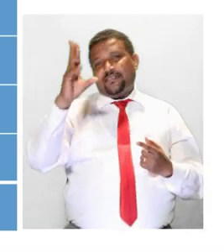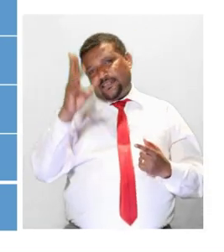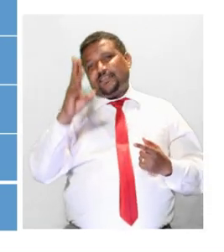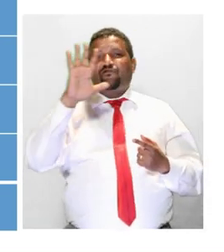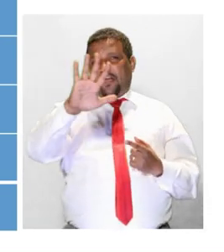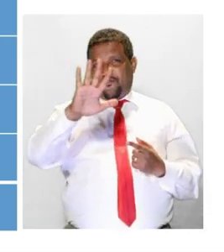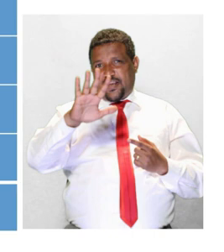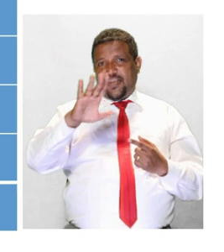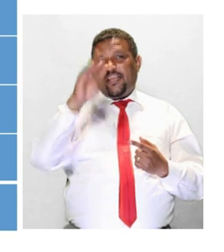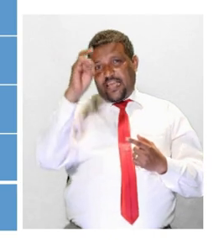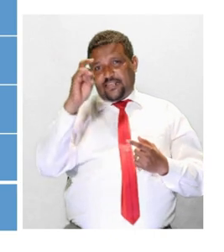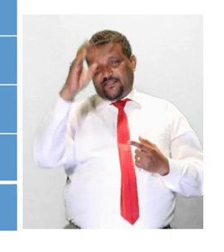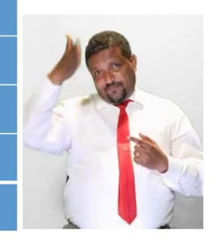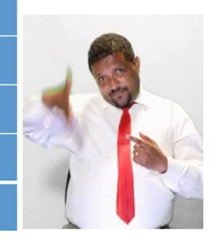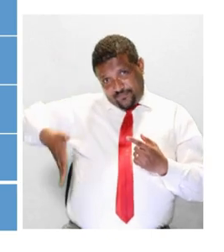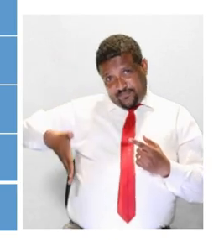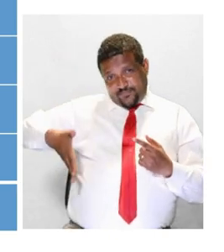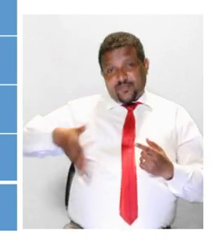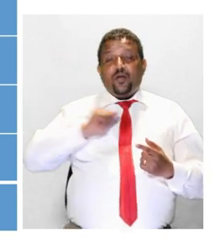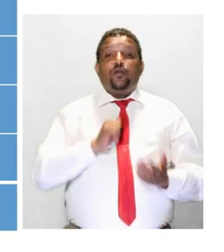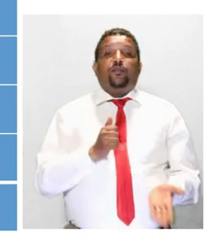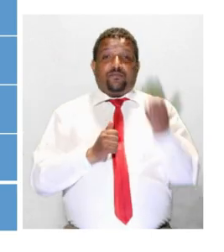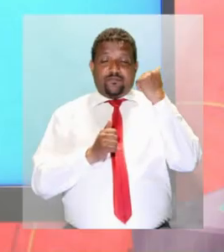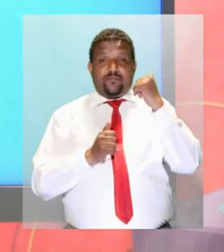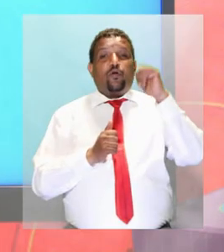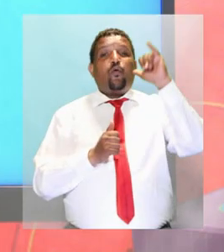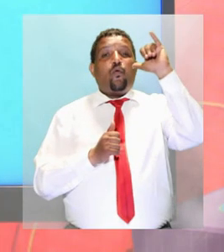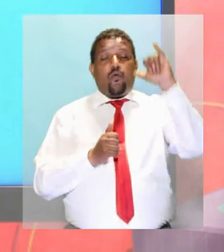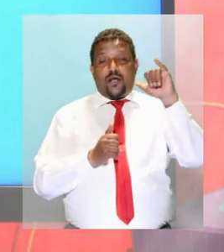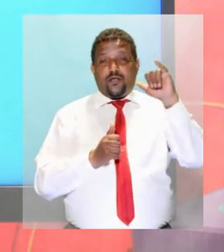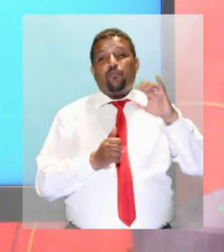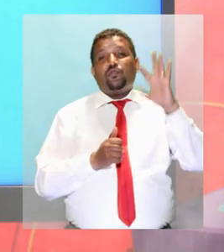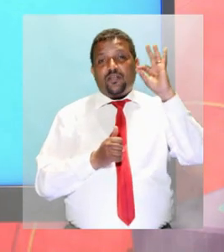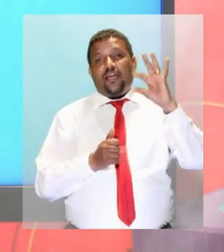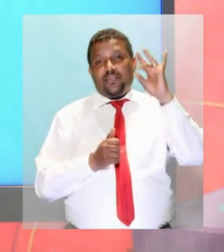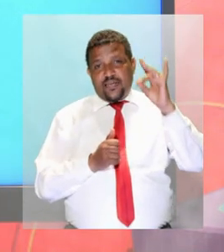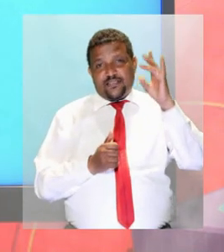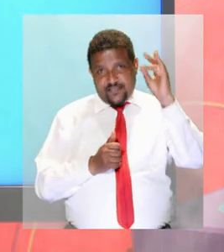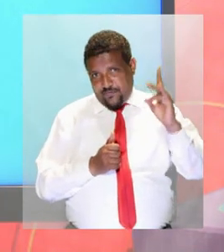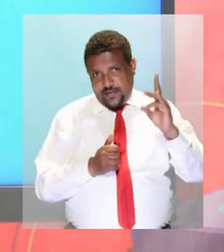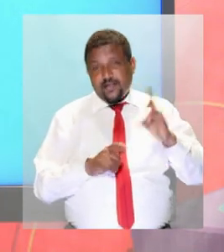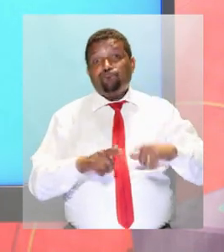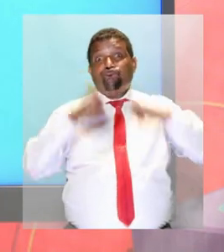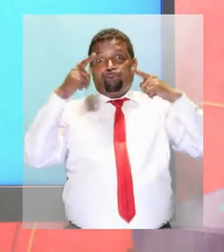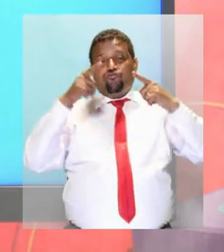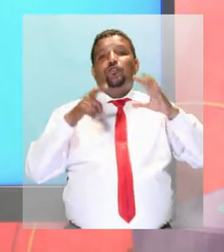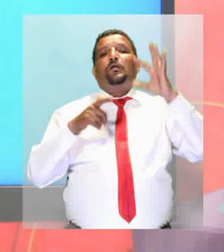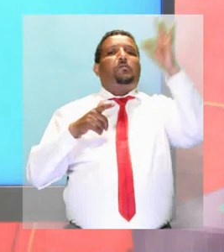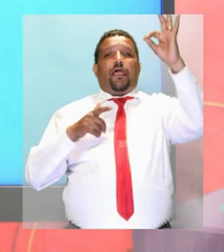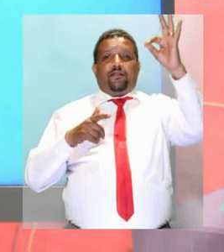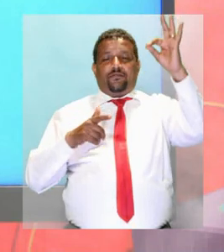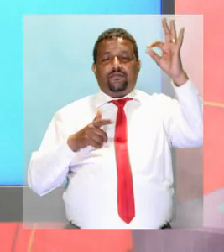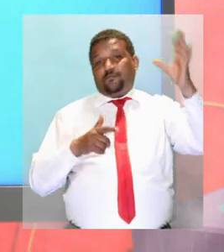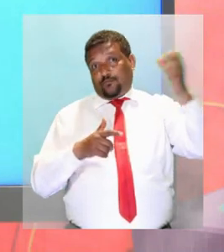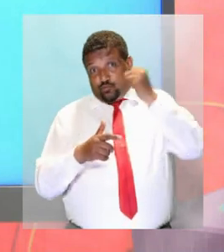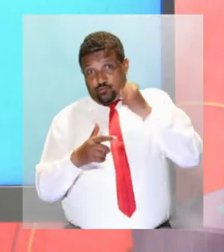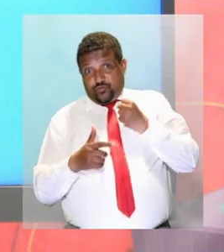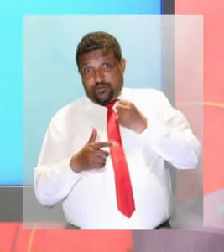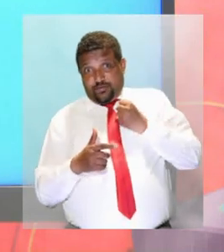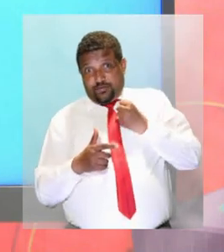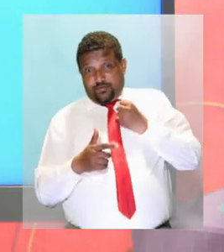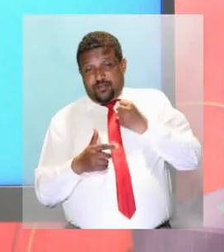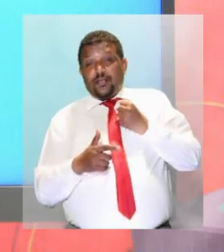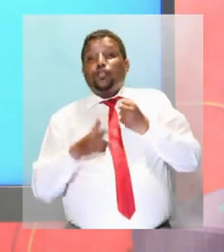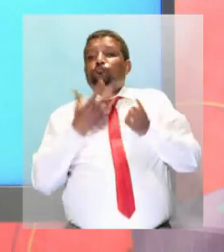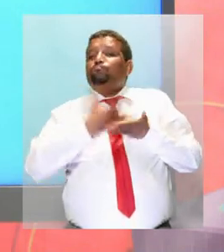side, and we left with 987. The largest value is 9. We have to take this 9. This 9 indicates she